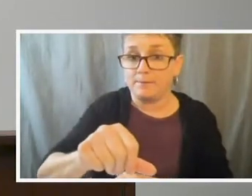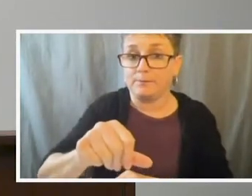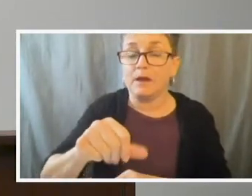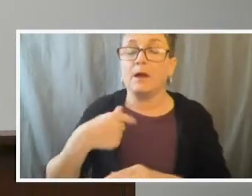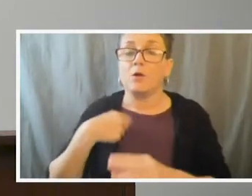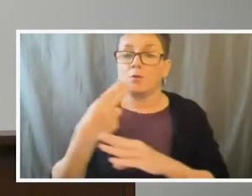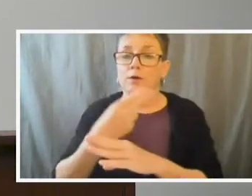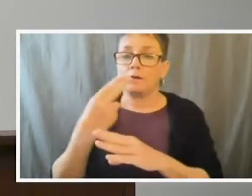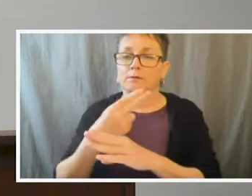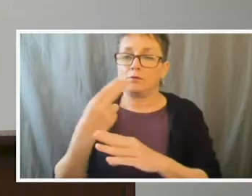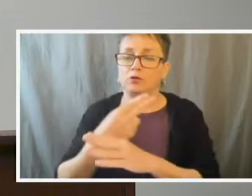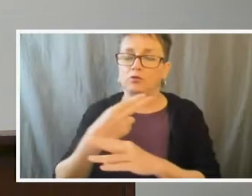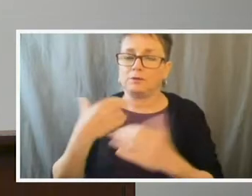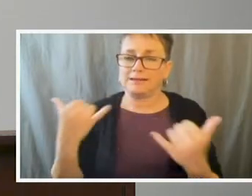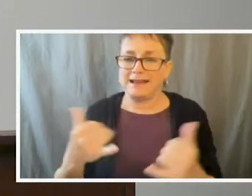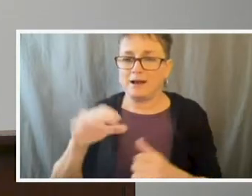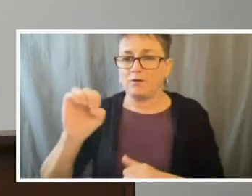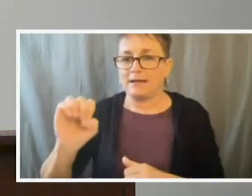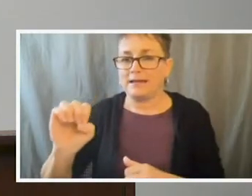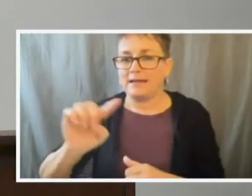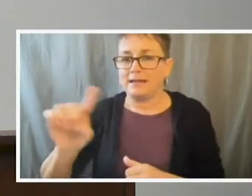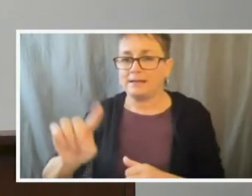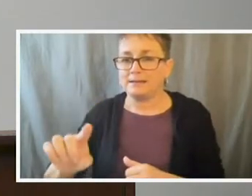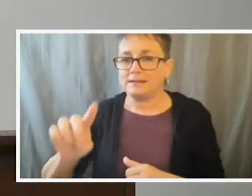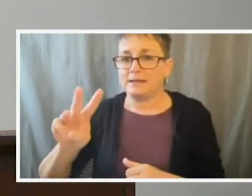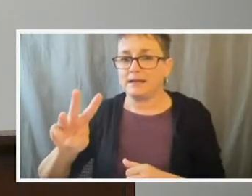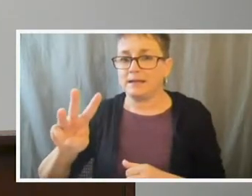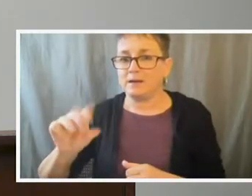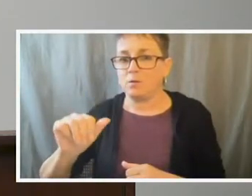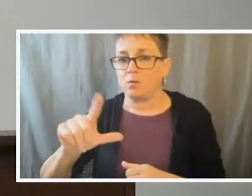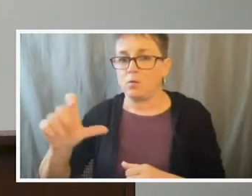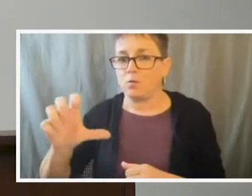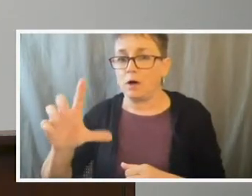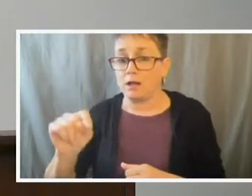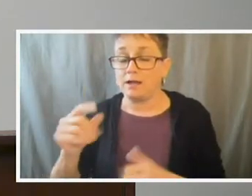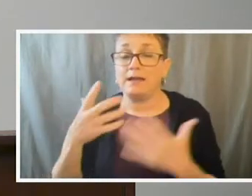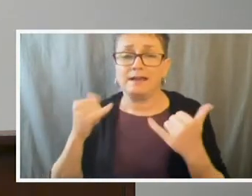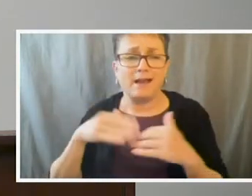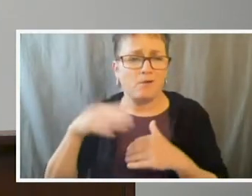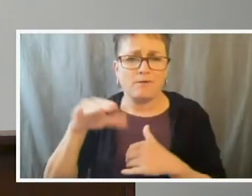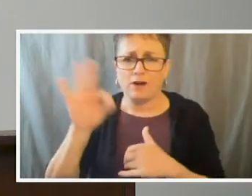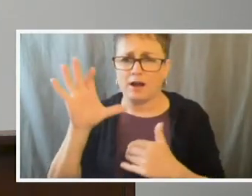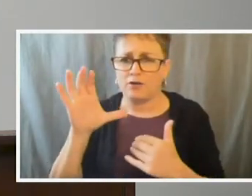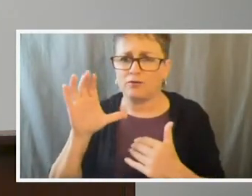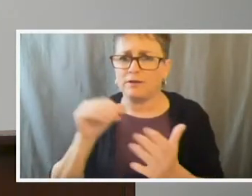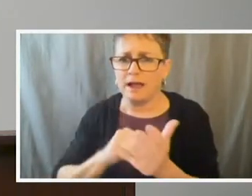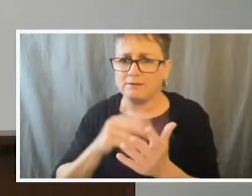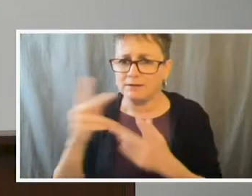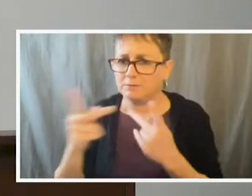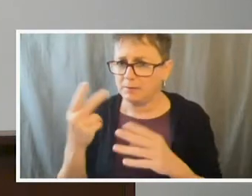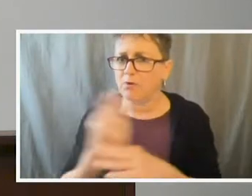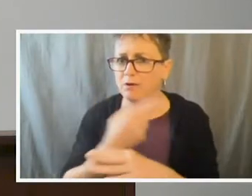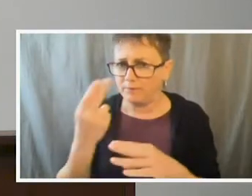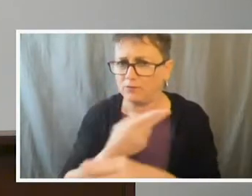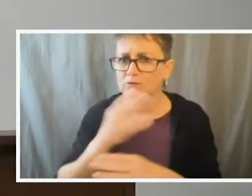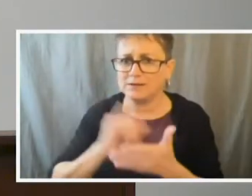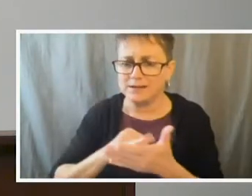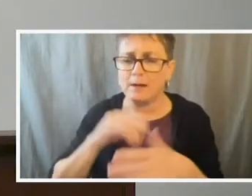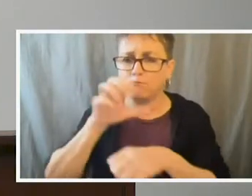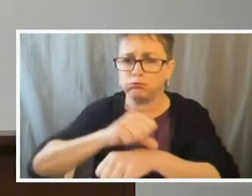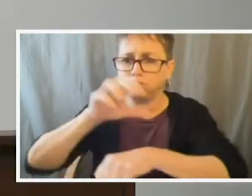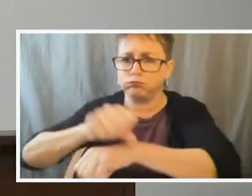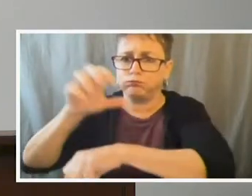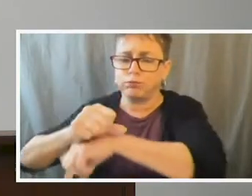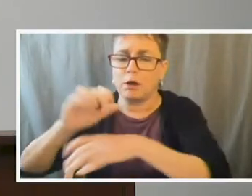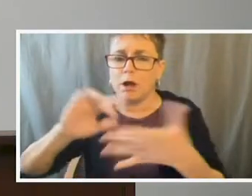Wallet. To date, more than 950,000 customers have booked trips through Access Link Online, and we've collected nearly $2.5